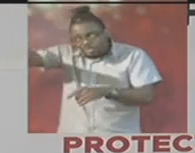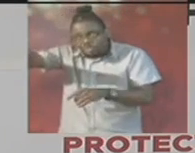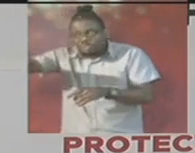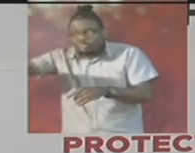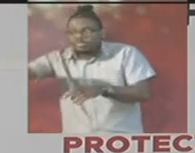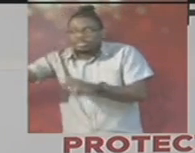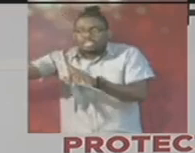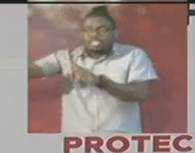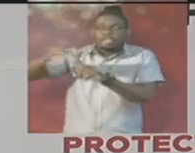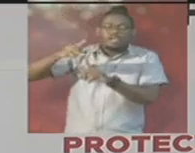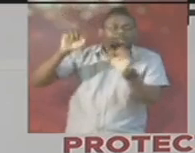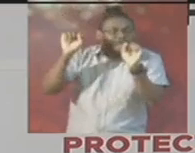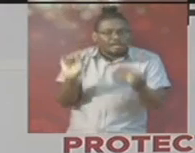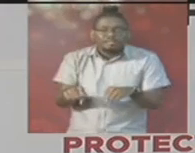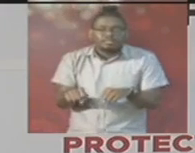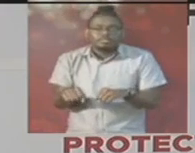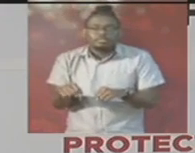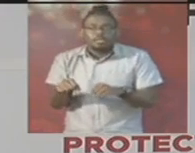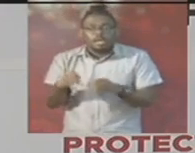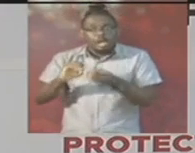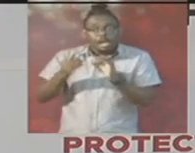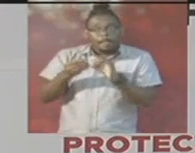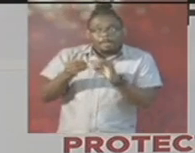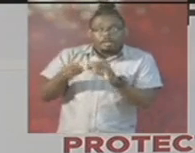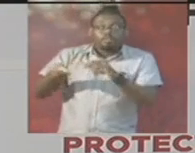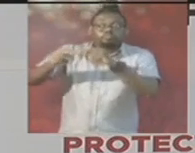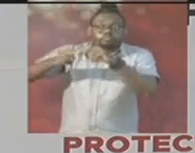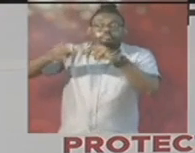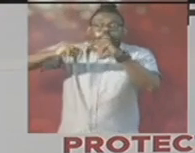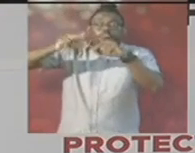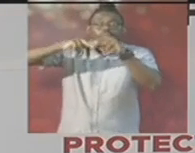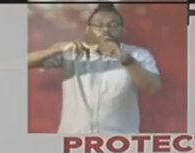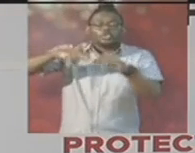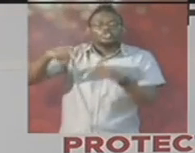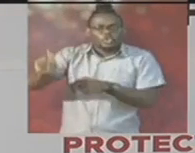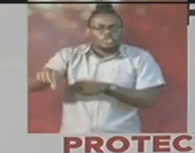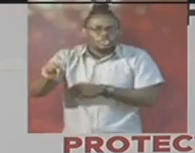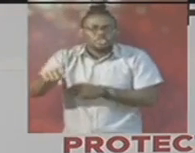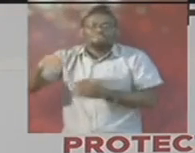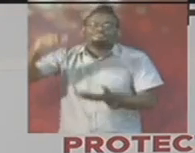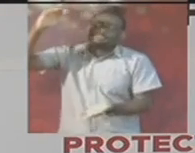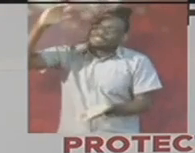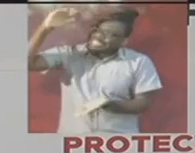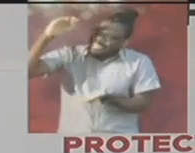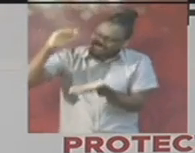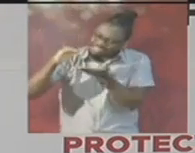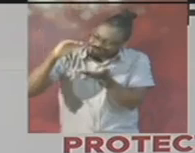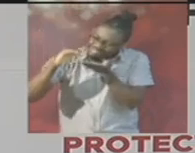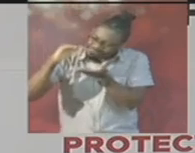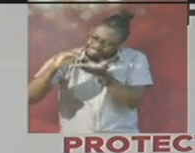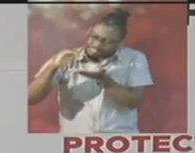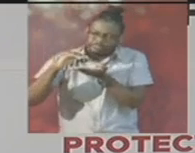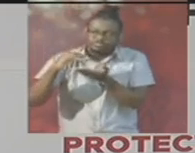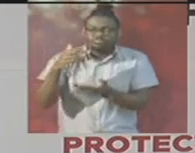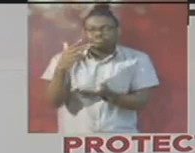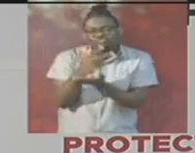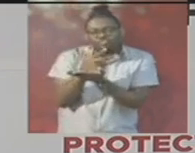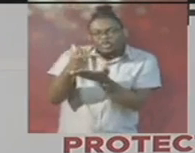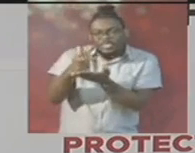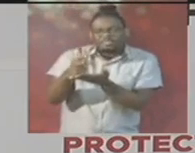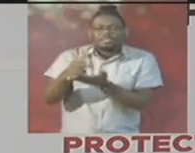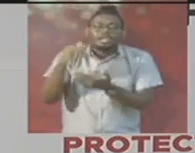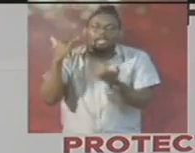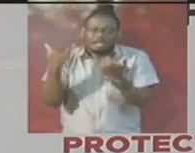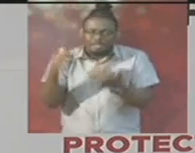ugly numbers that we are seeing, we can get it back down within 2-3 weeks to a month. Let us set